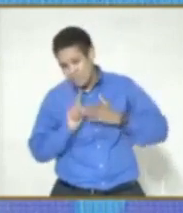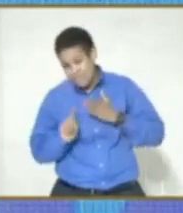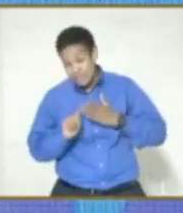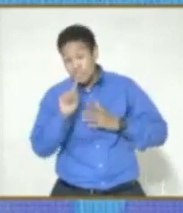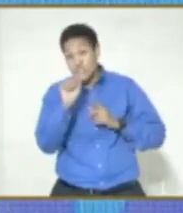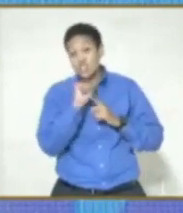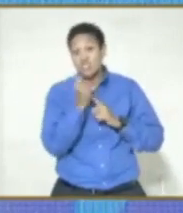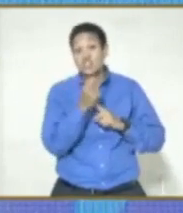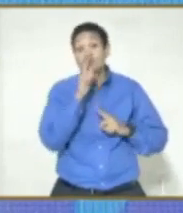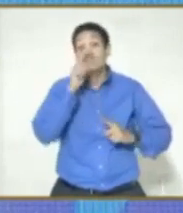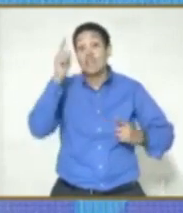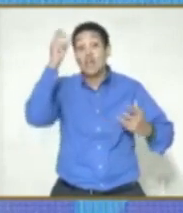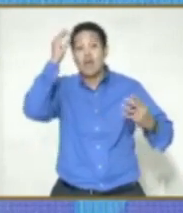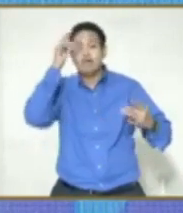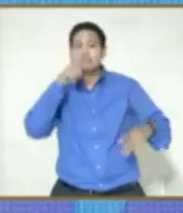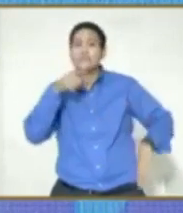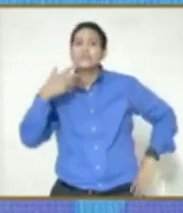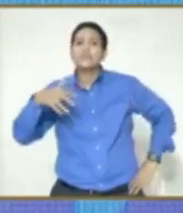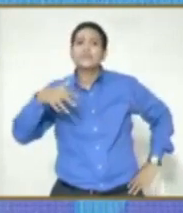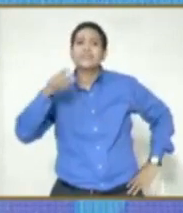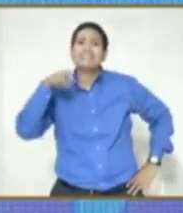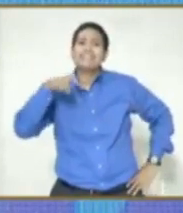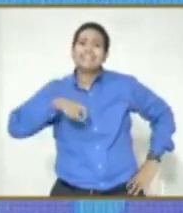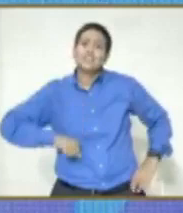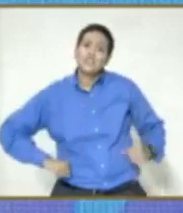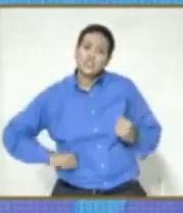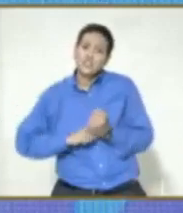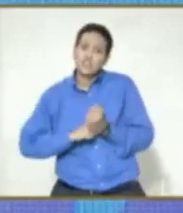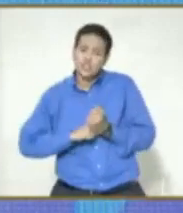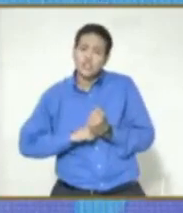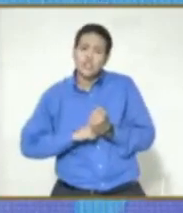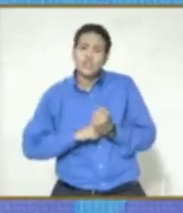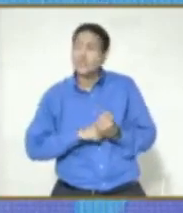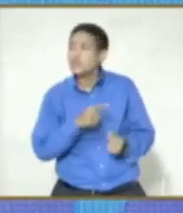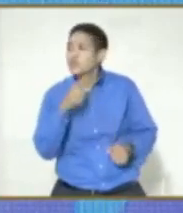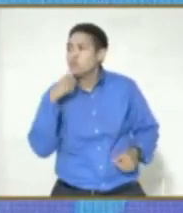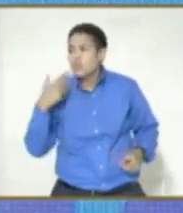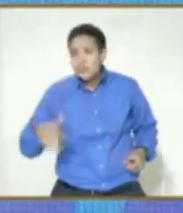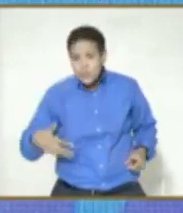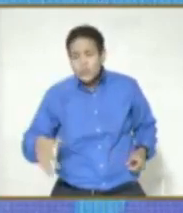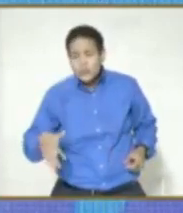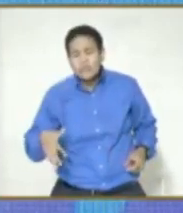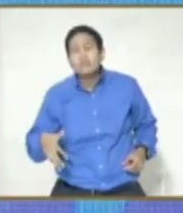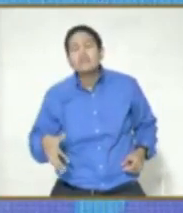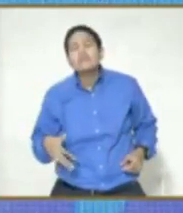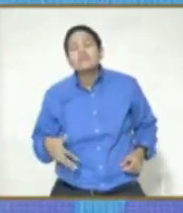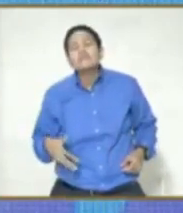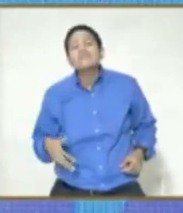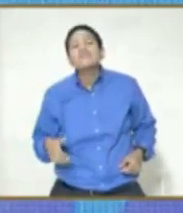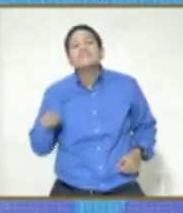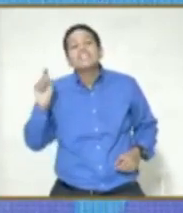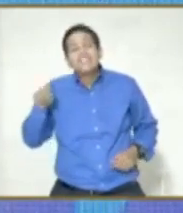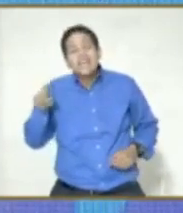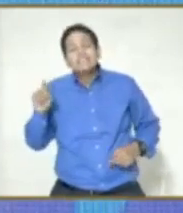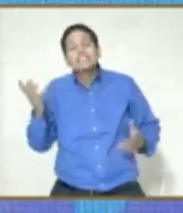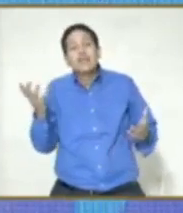is considered to be one that you are really in need, then the